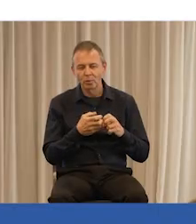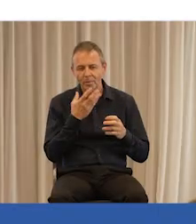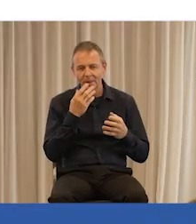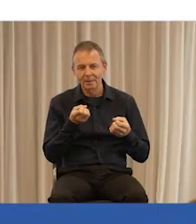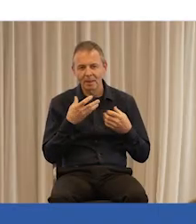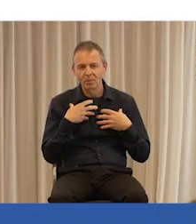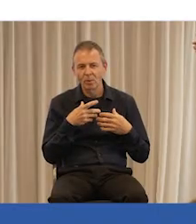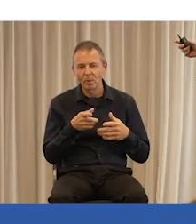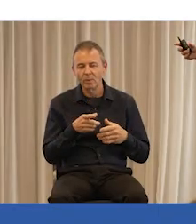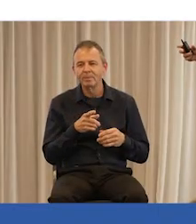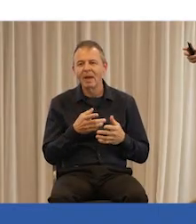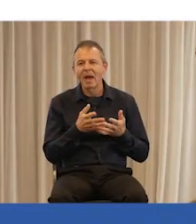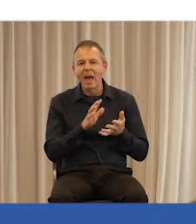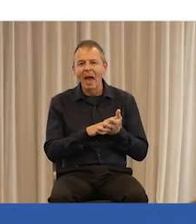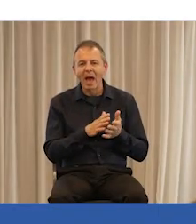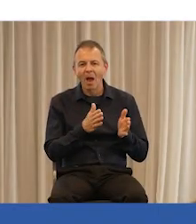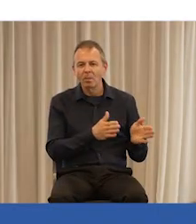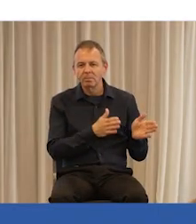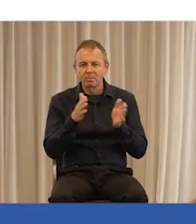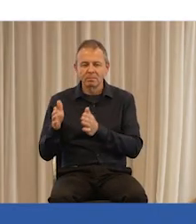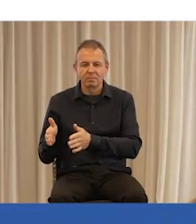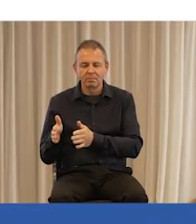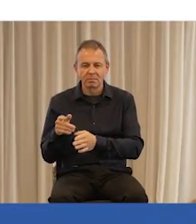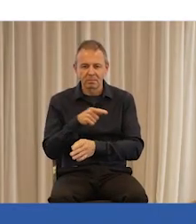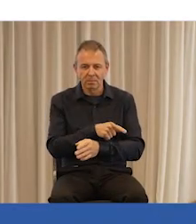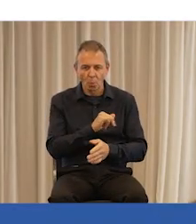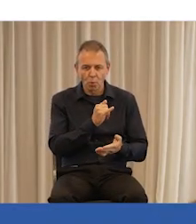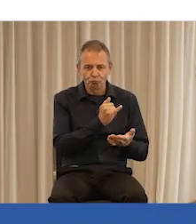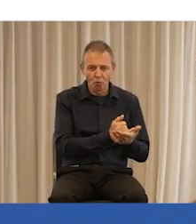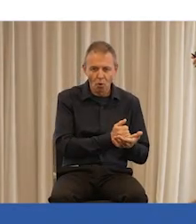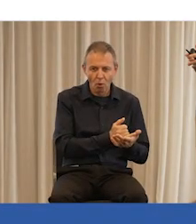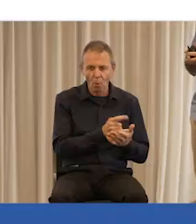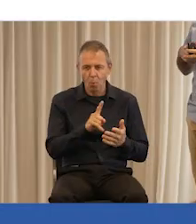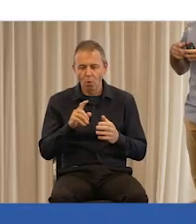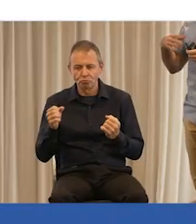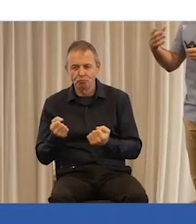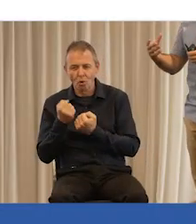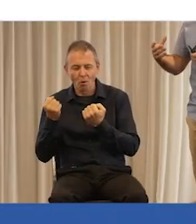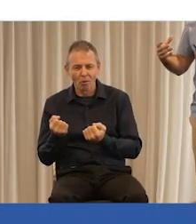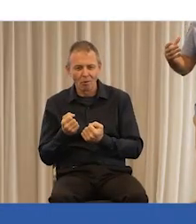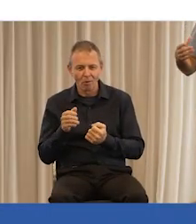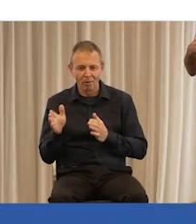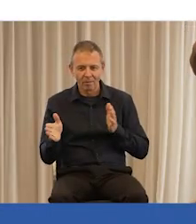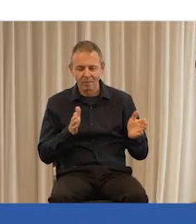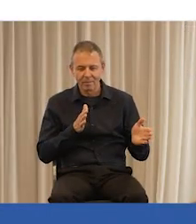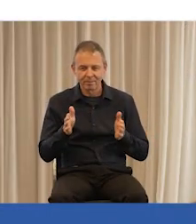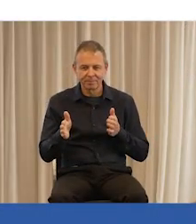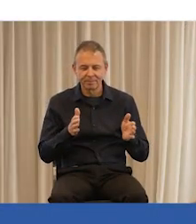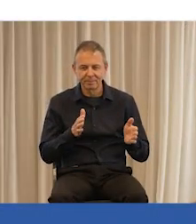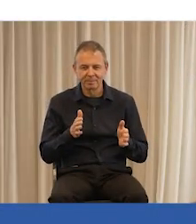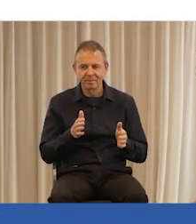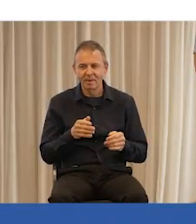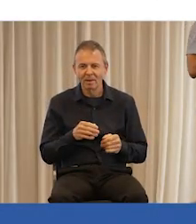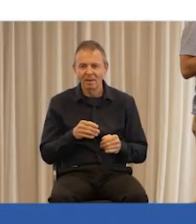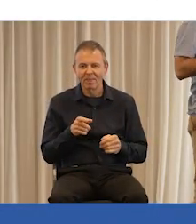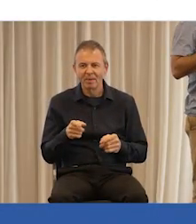So we're going to look at how do we shift from looking at what's wrong to what's strong. And this isn't on an individual level. Most of you in this